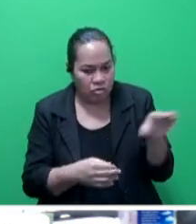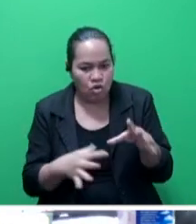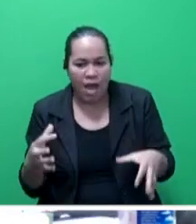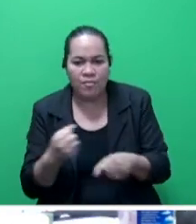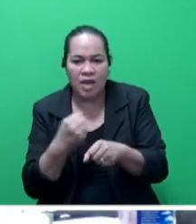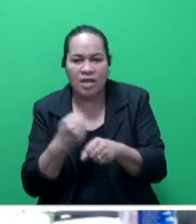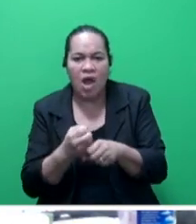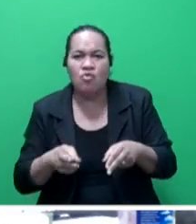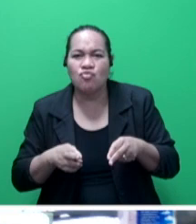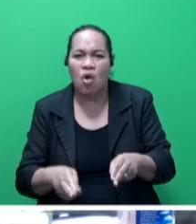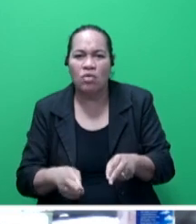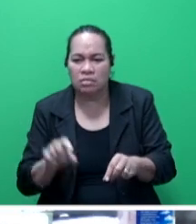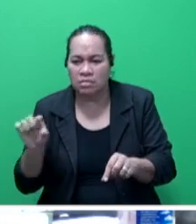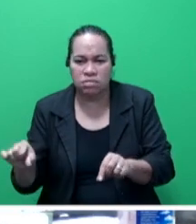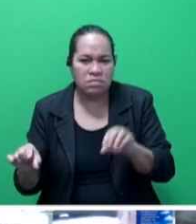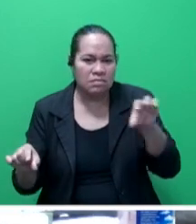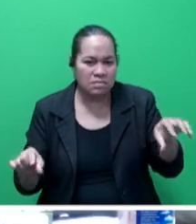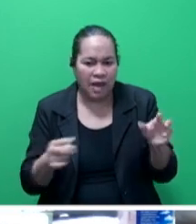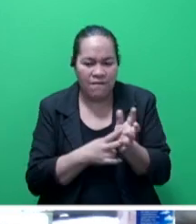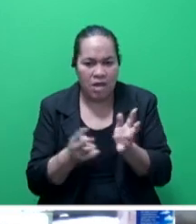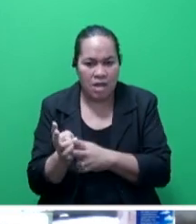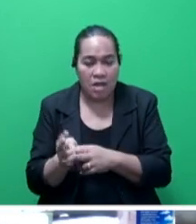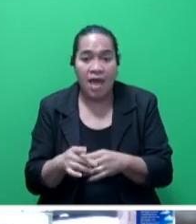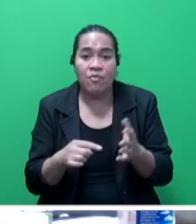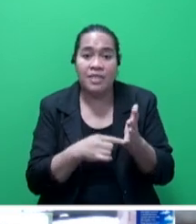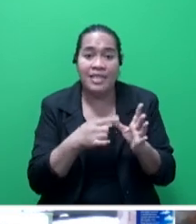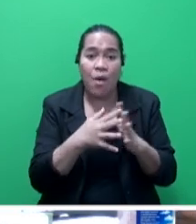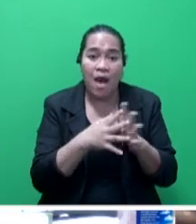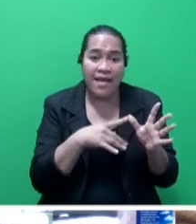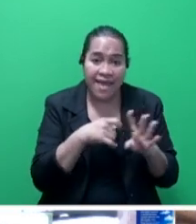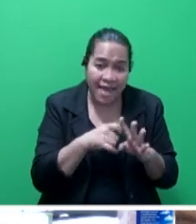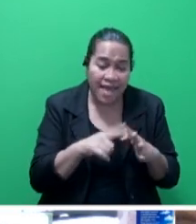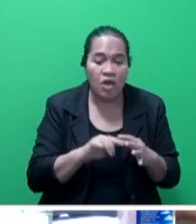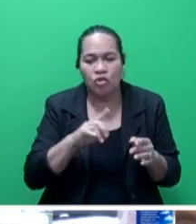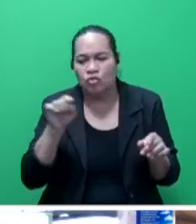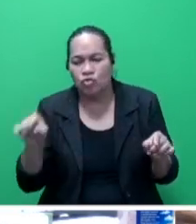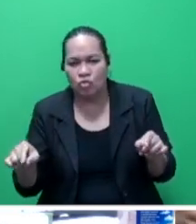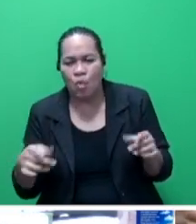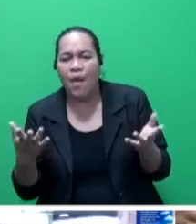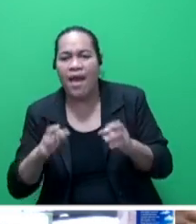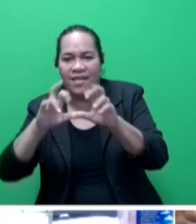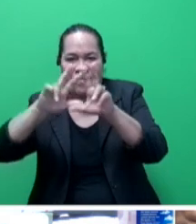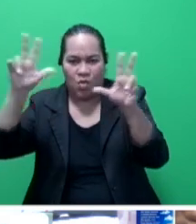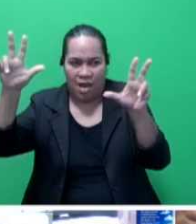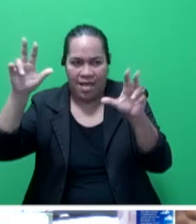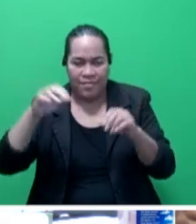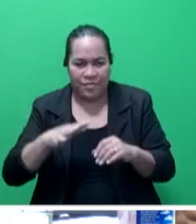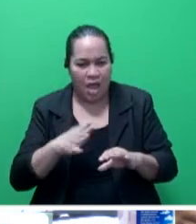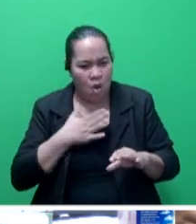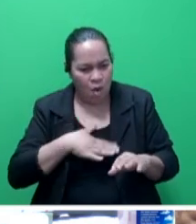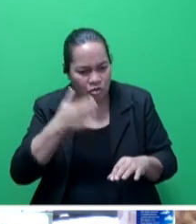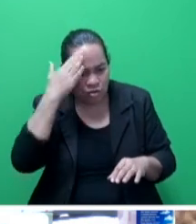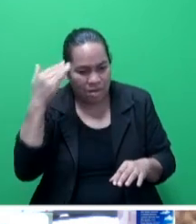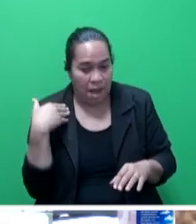Tawake village road and to construct a new road from Tawake to Wanika, near Untu Point in Vanuatu. I wish to remind